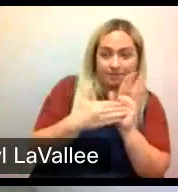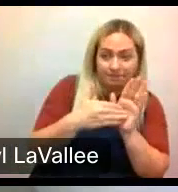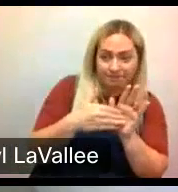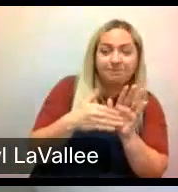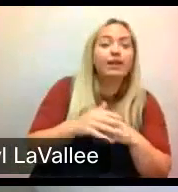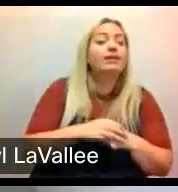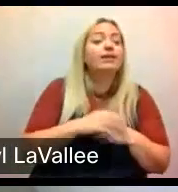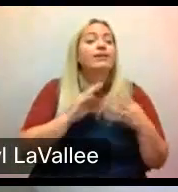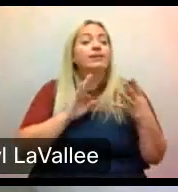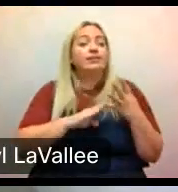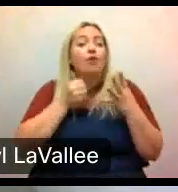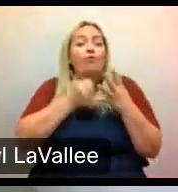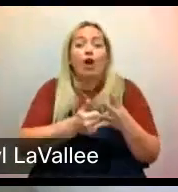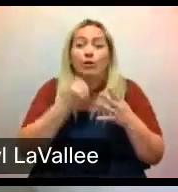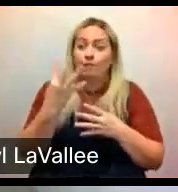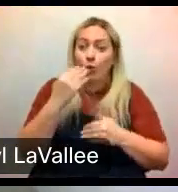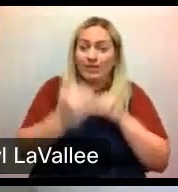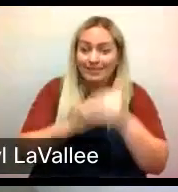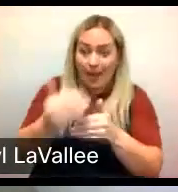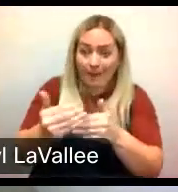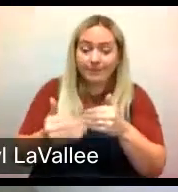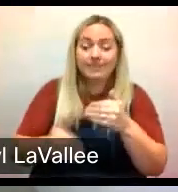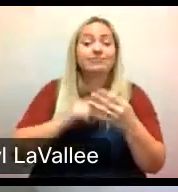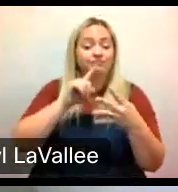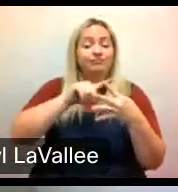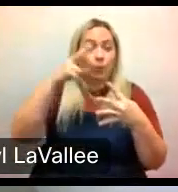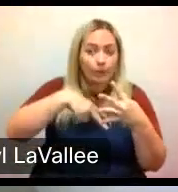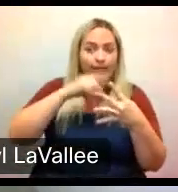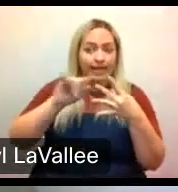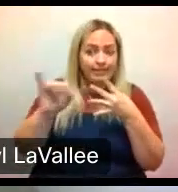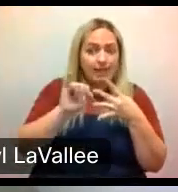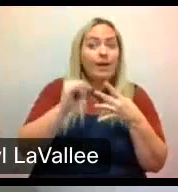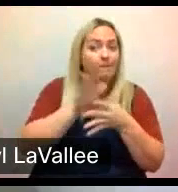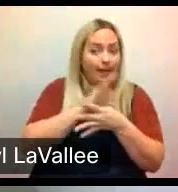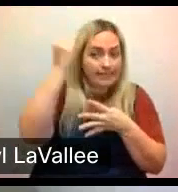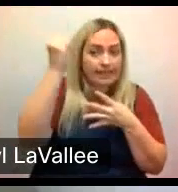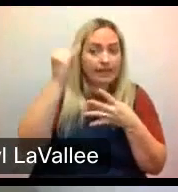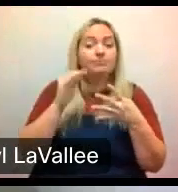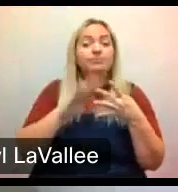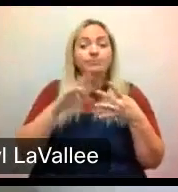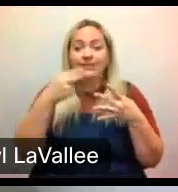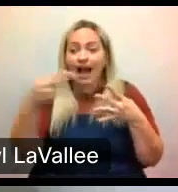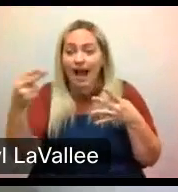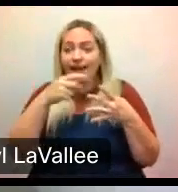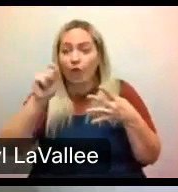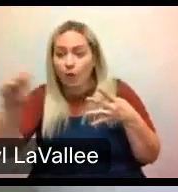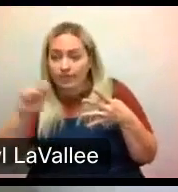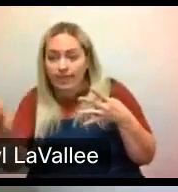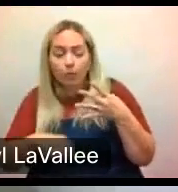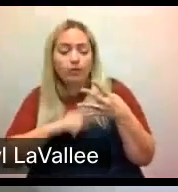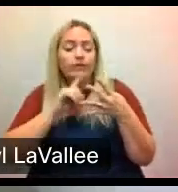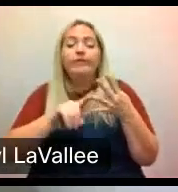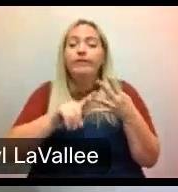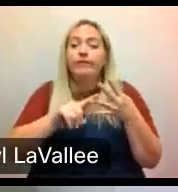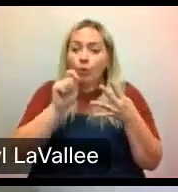Following the 4 steps for writing a summary, which includes reading, identifying the main idea, highlighting or crossing out, writing